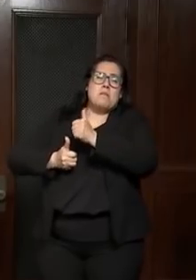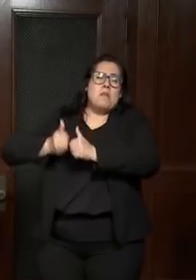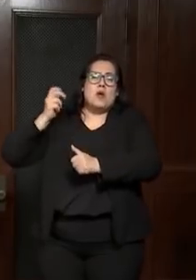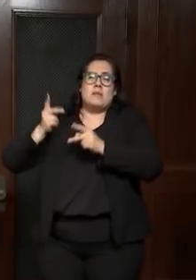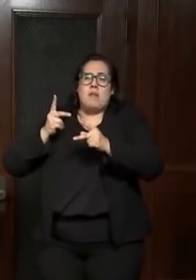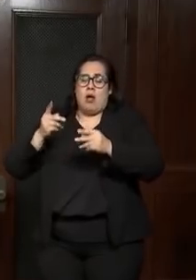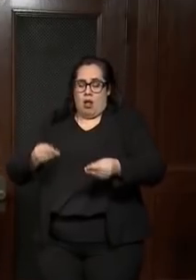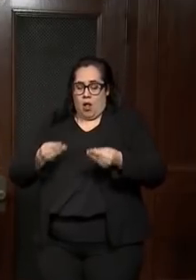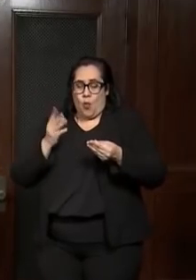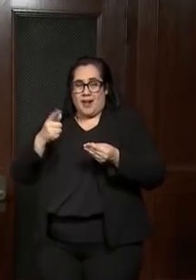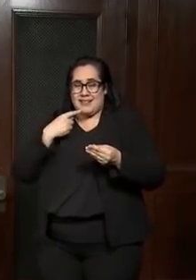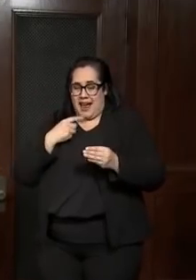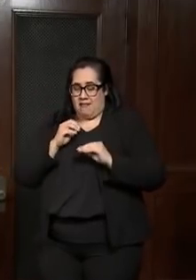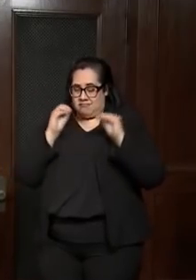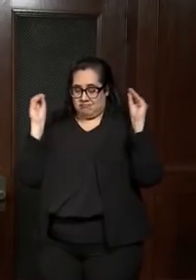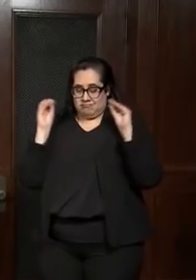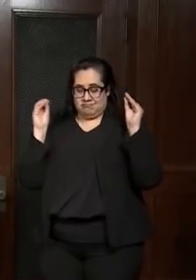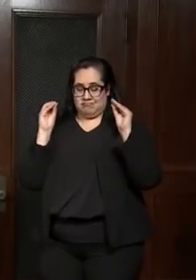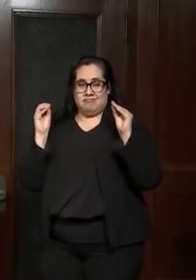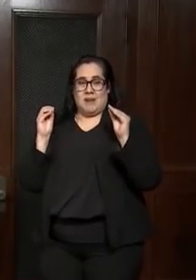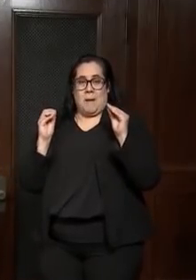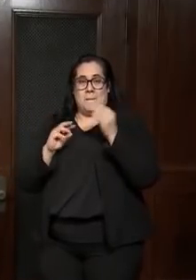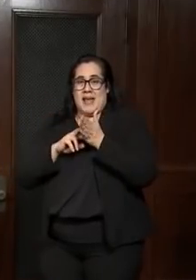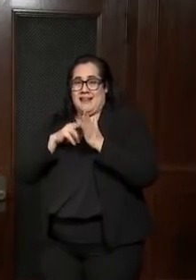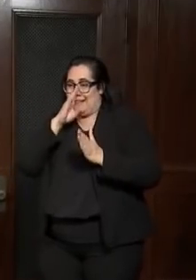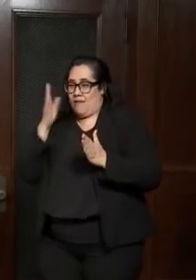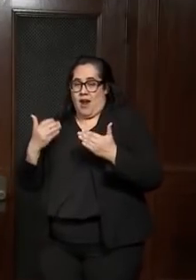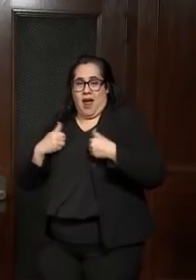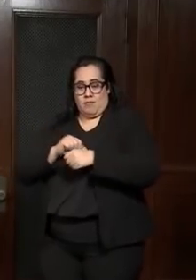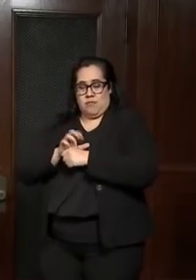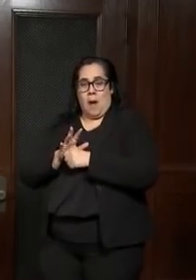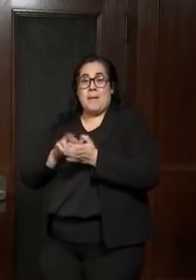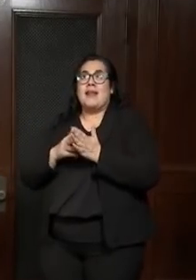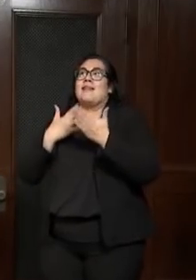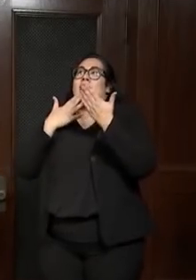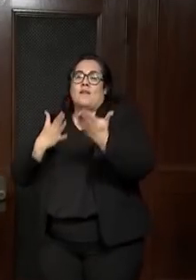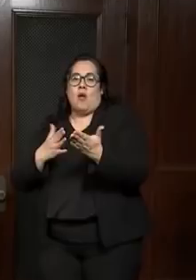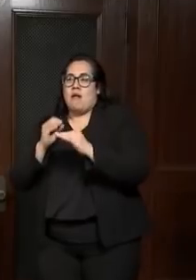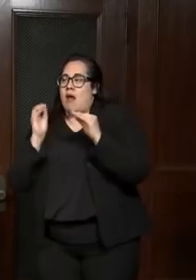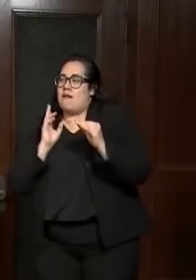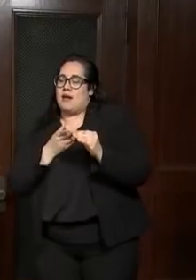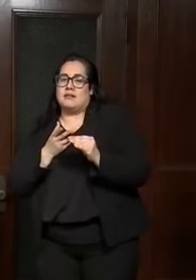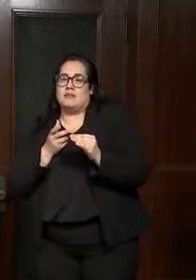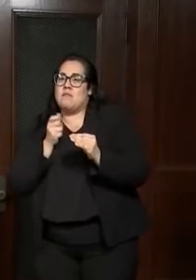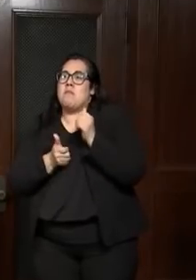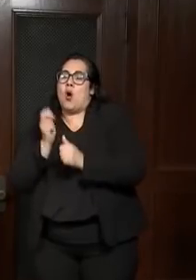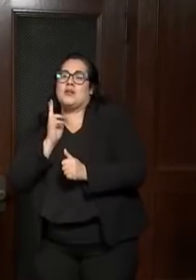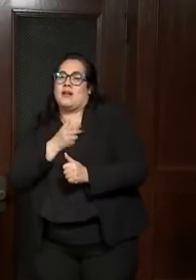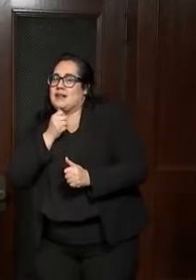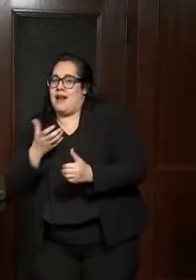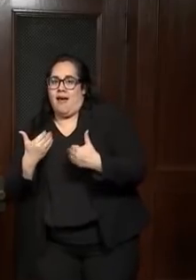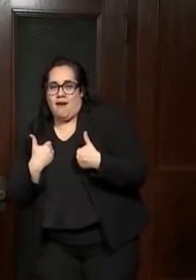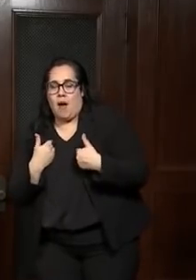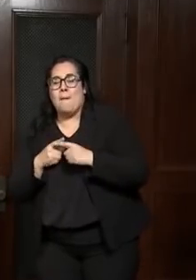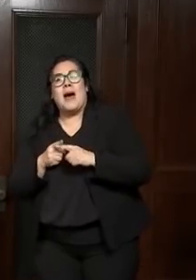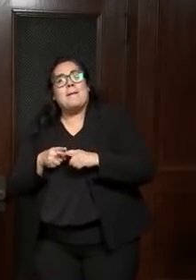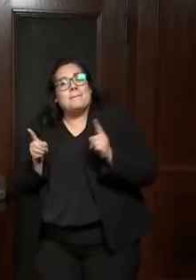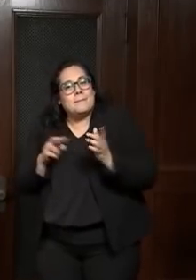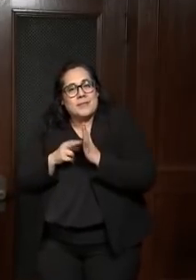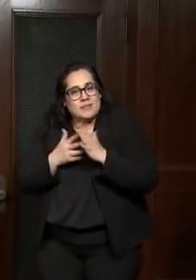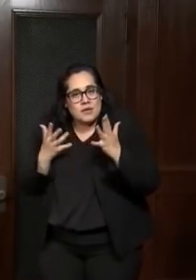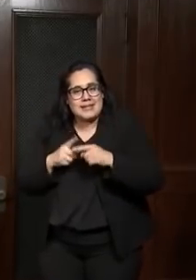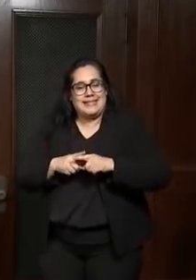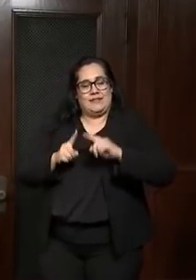will come up with a negative, which means most of us thankfully have not gotten this, which means it's a different set of rules. Those folks